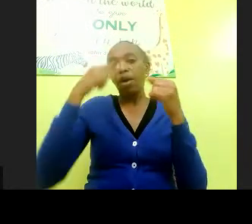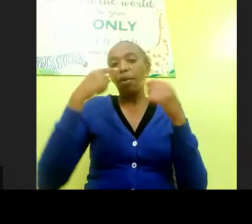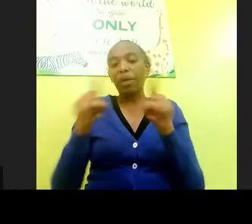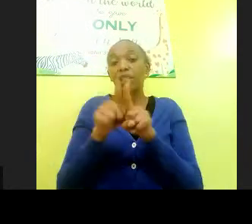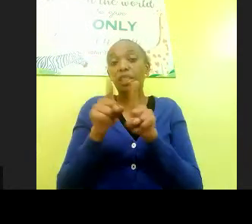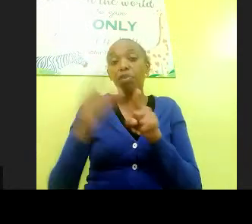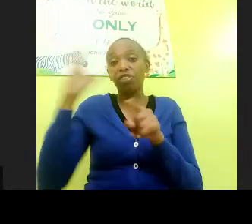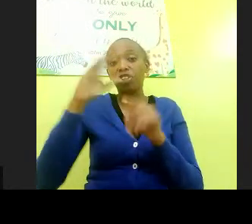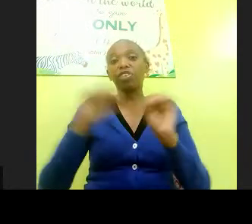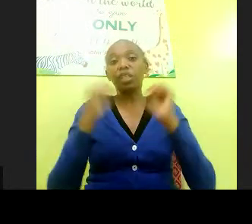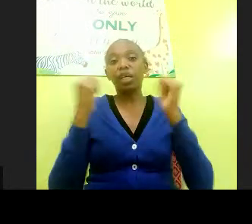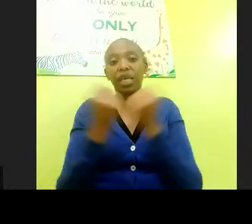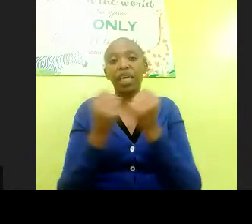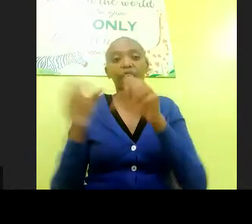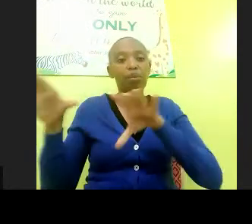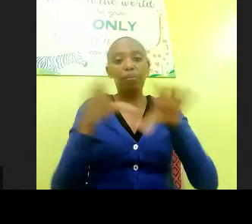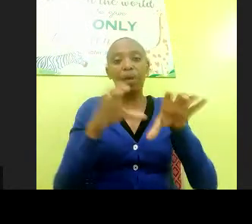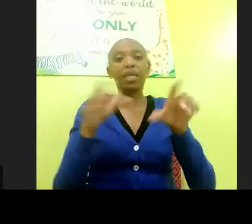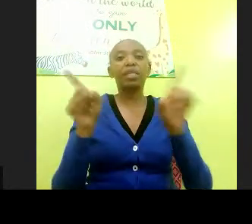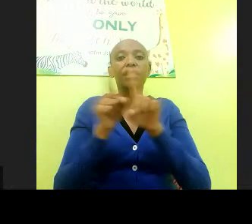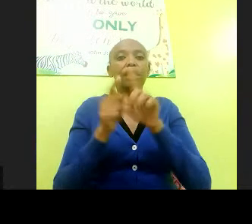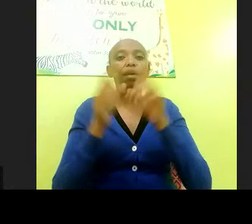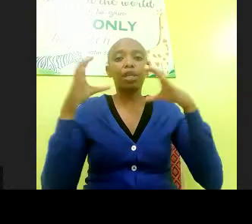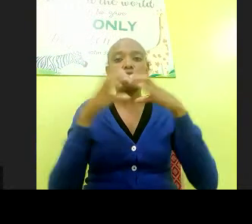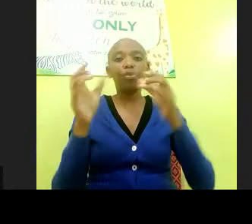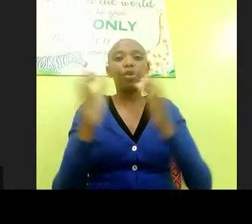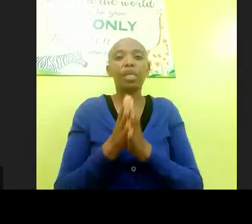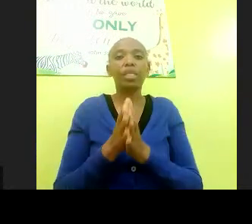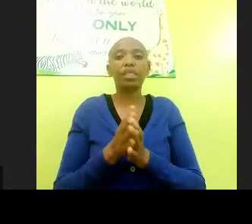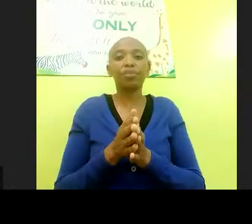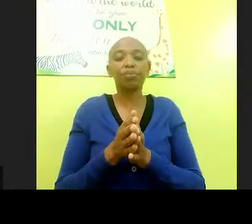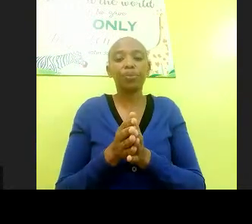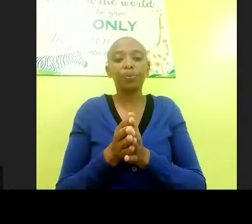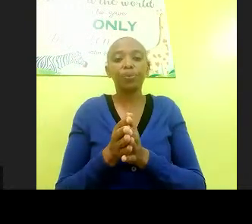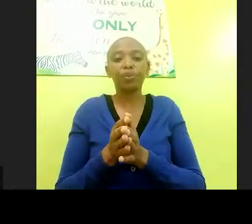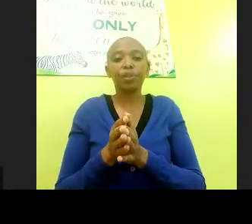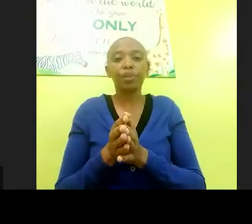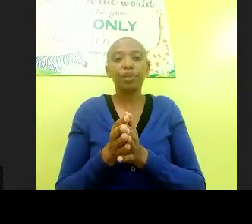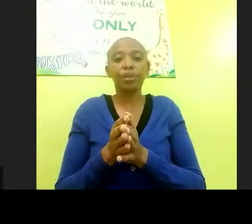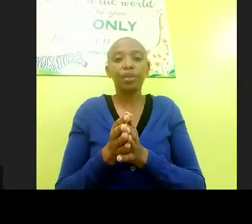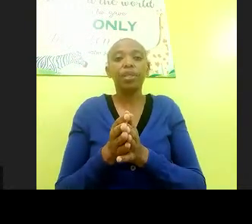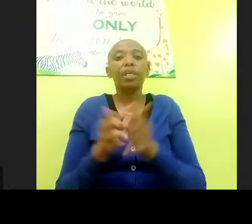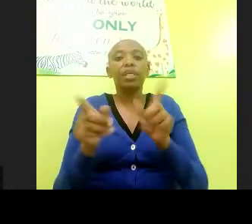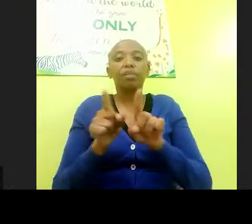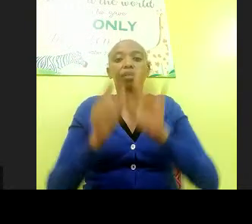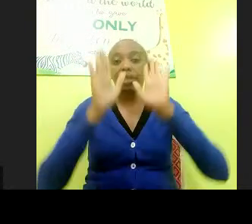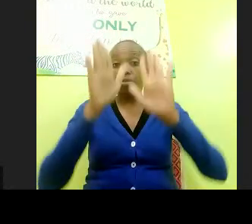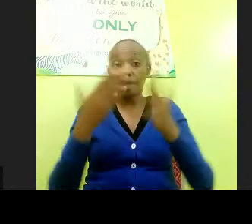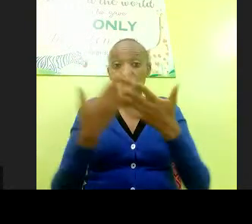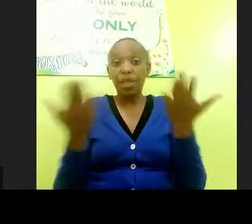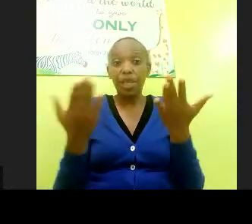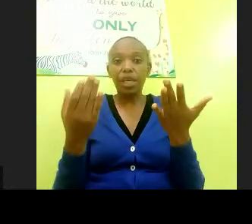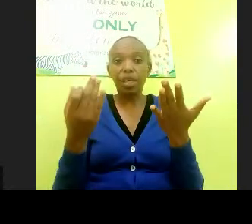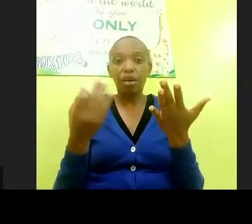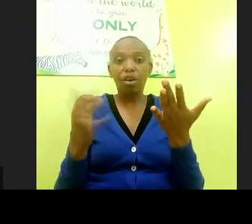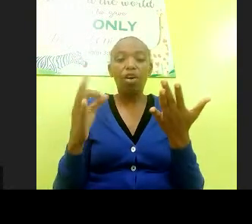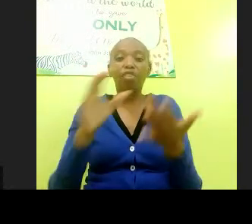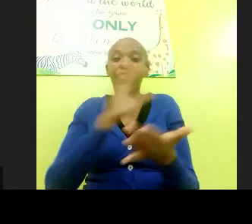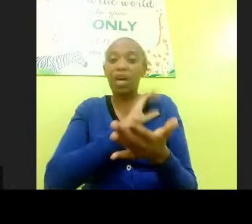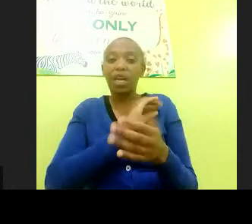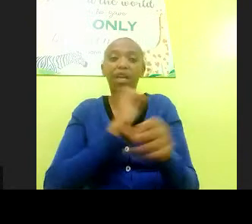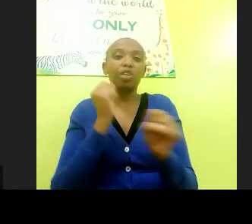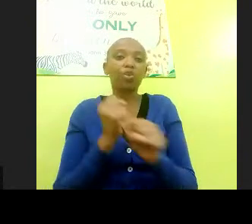society, markets, and communities. As a significant element of Canada's work